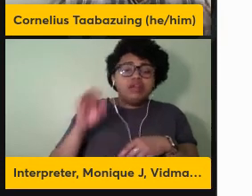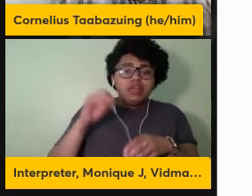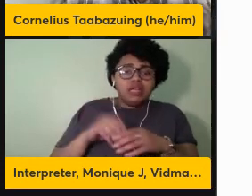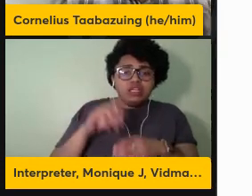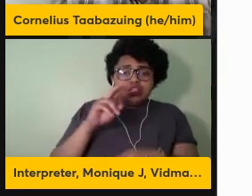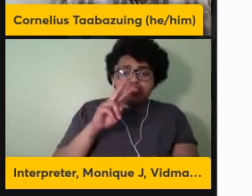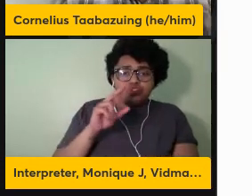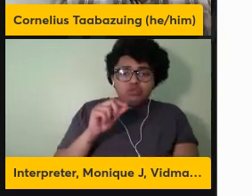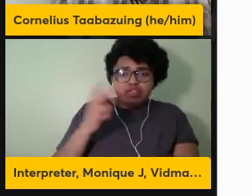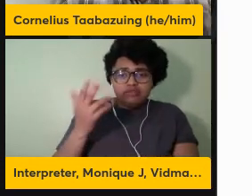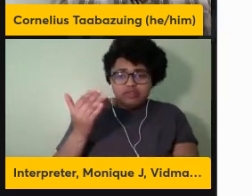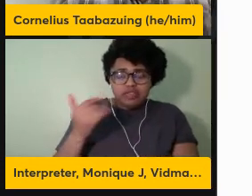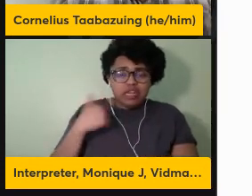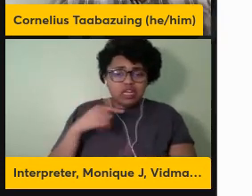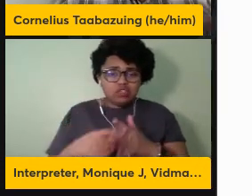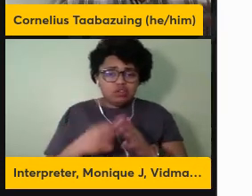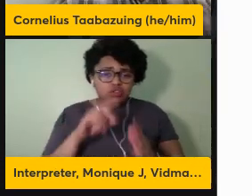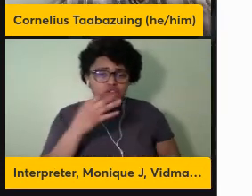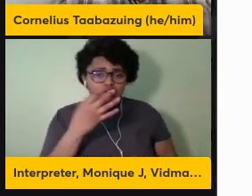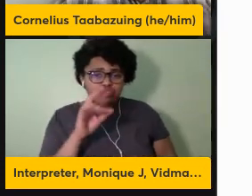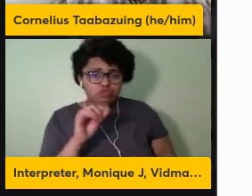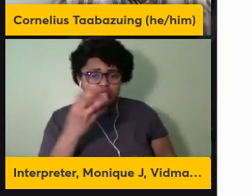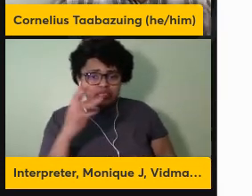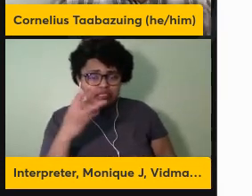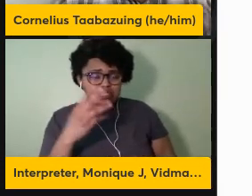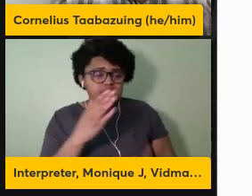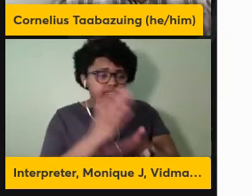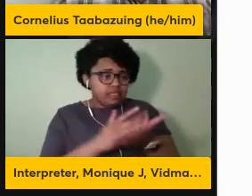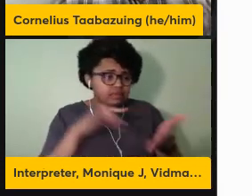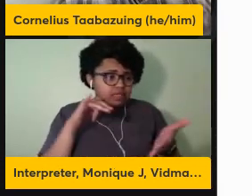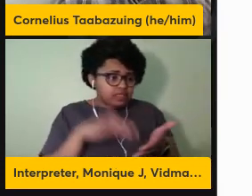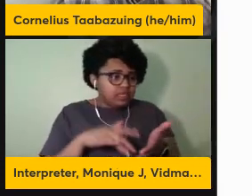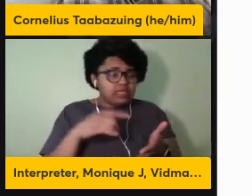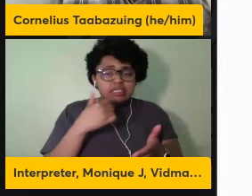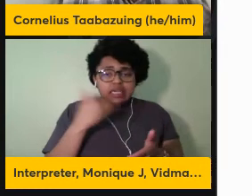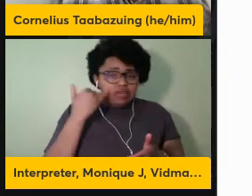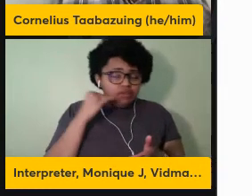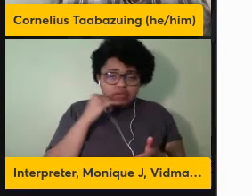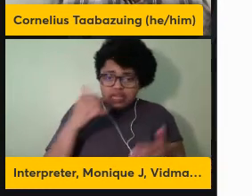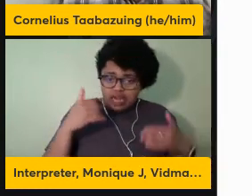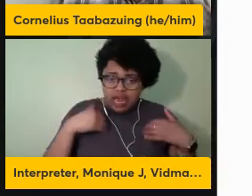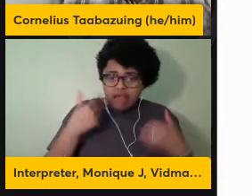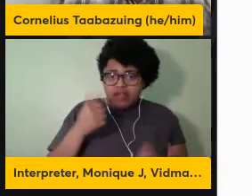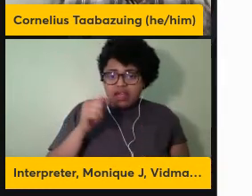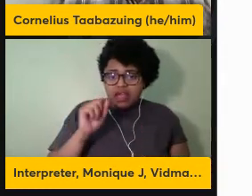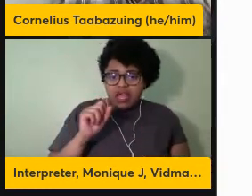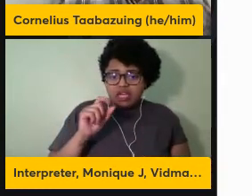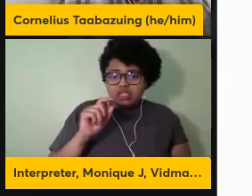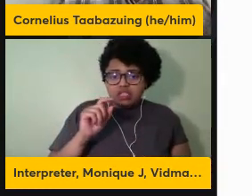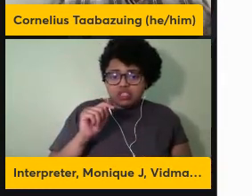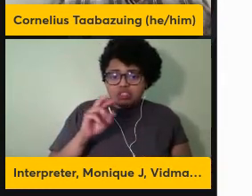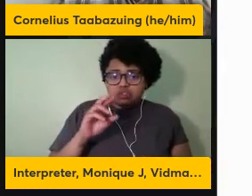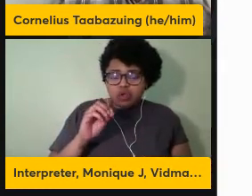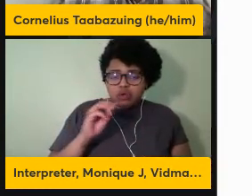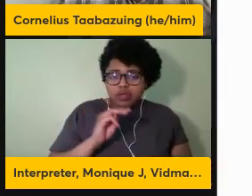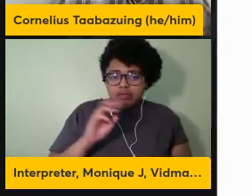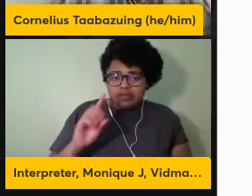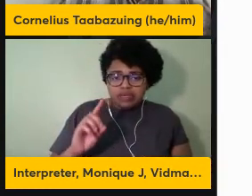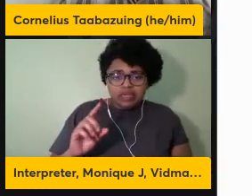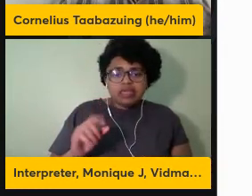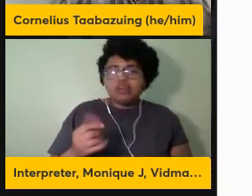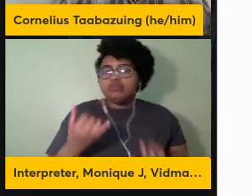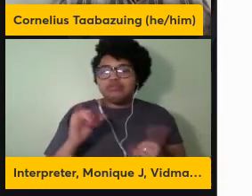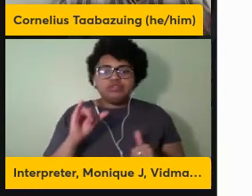in 2016, some of the studies suggested that if you didn't have gastromin D, you still underwent cell death, but it was unclear what type of cell